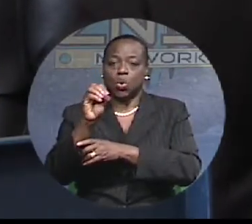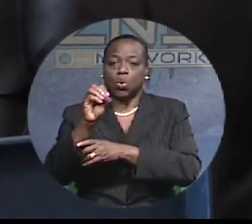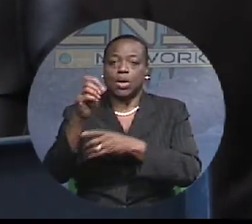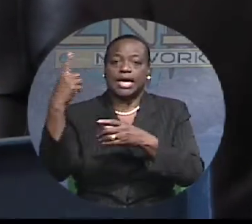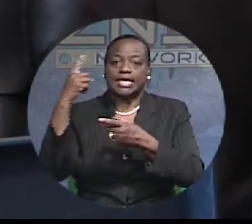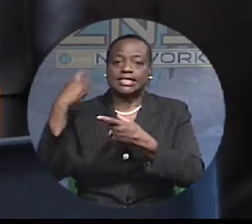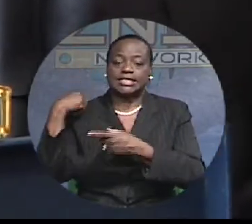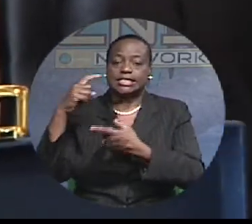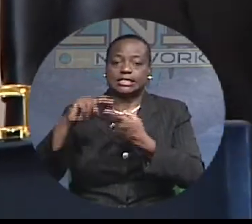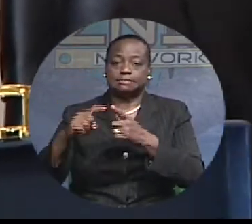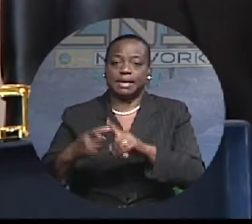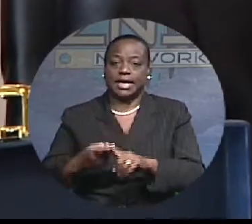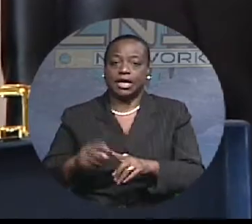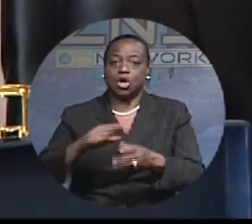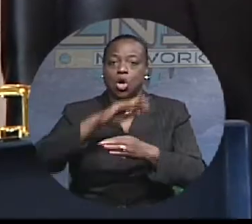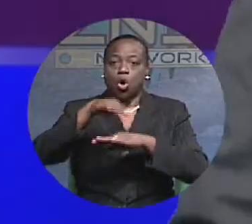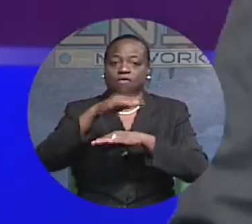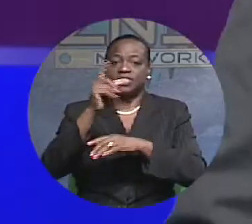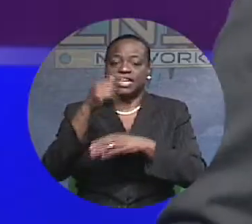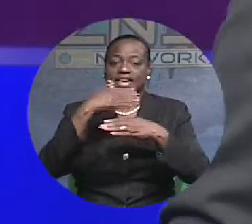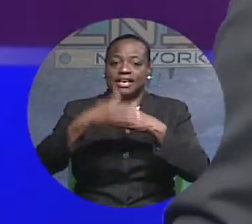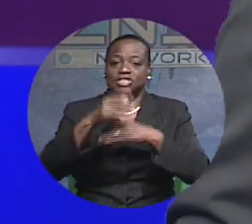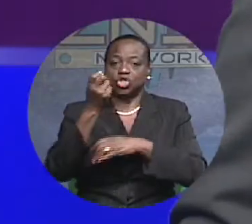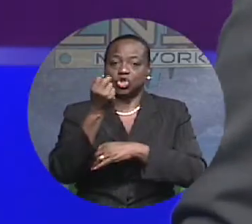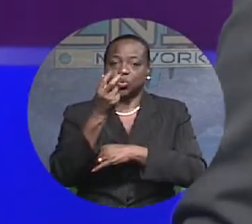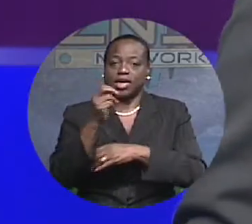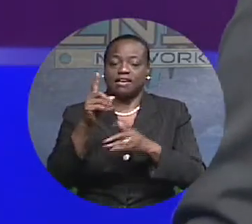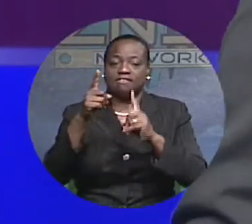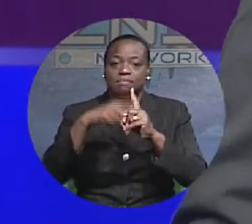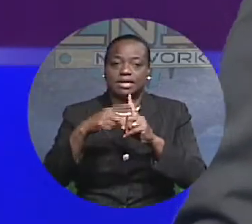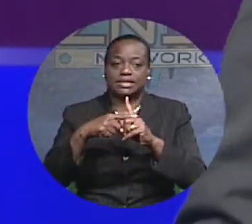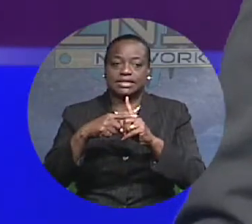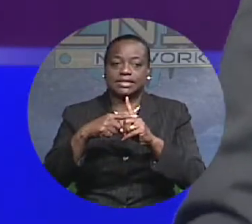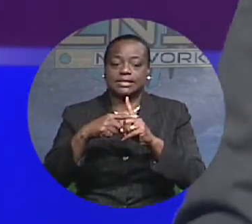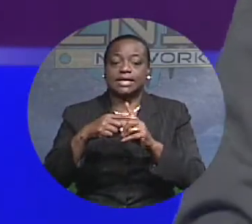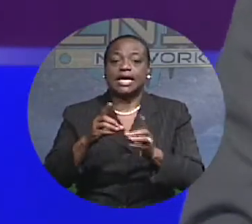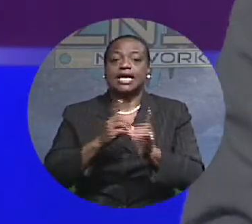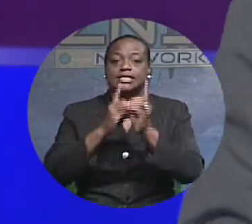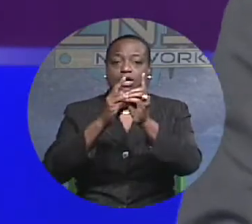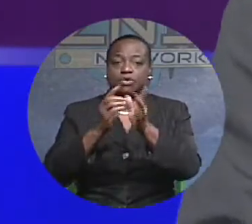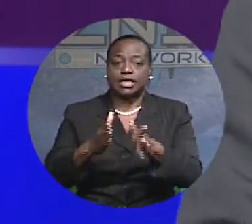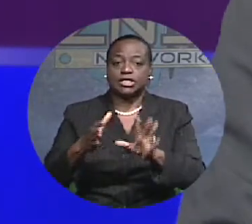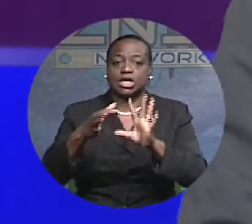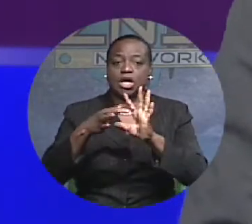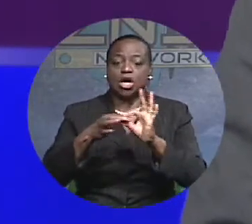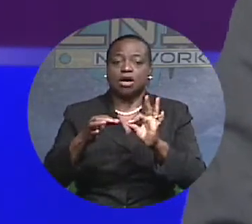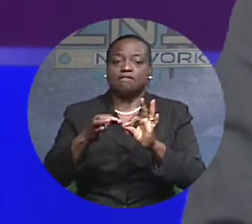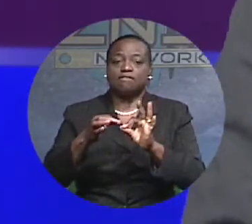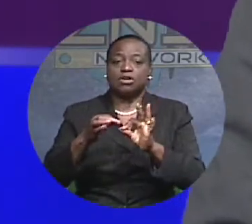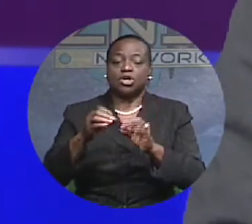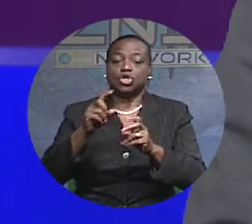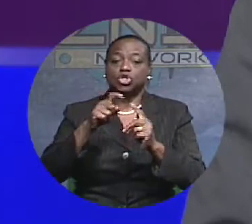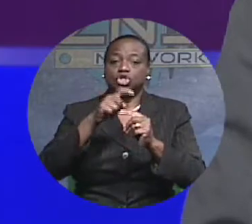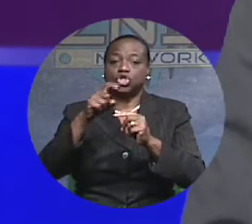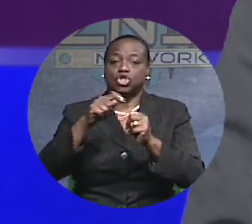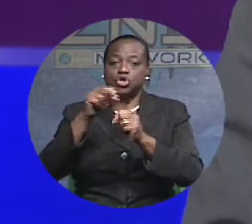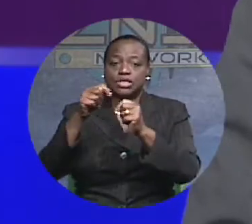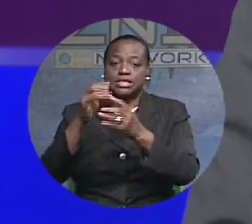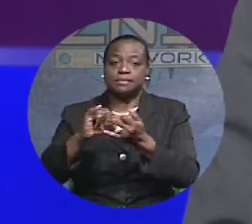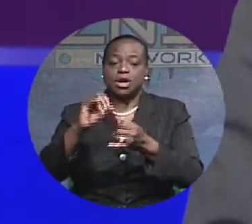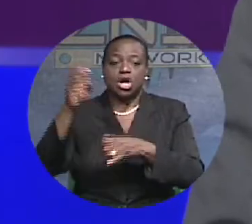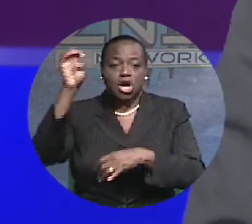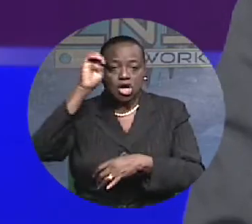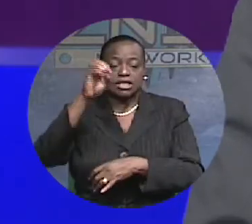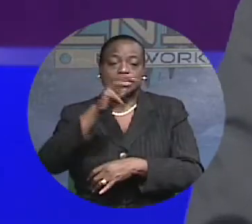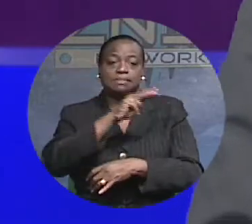Spain, over the next 12 months. Meantime, Director of Sustainable Tourism Earlston McPhee says the Bahamas was also granted approval